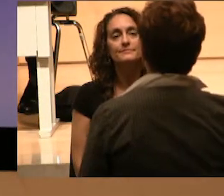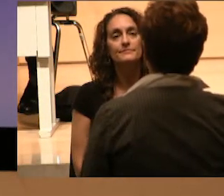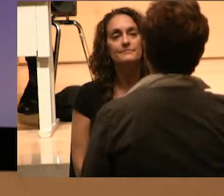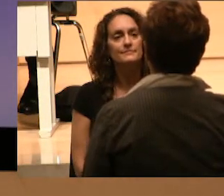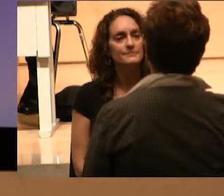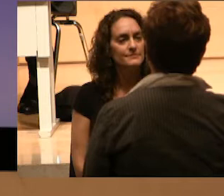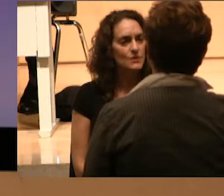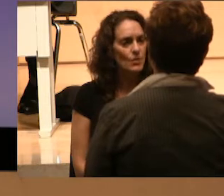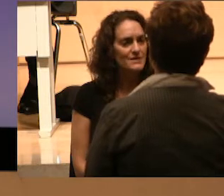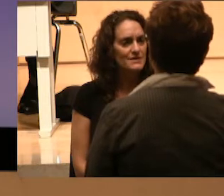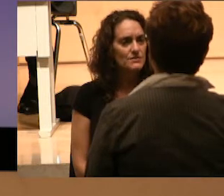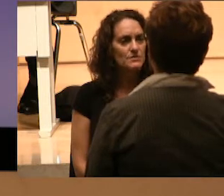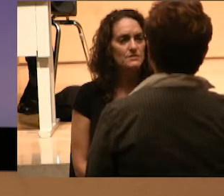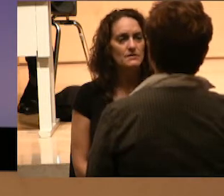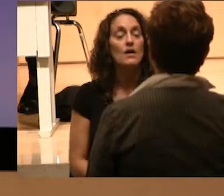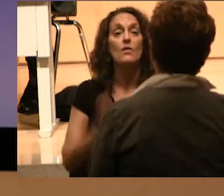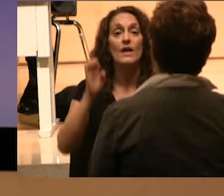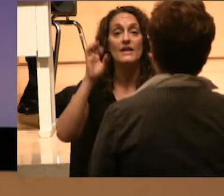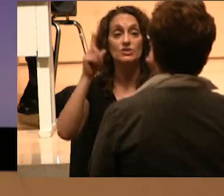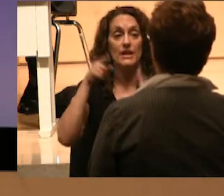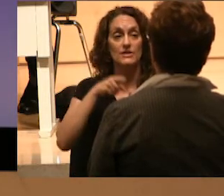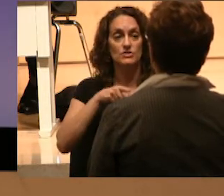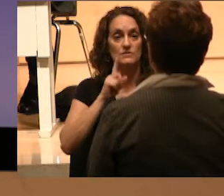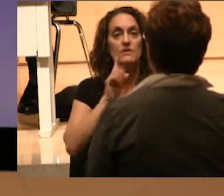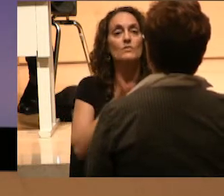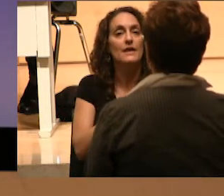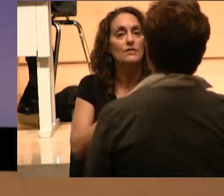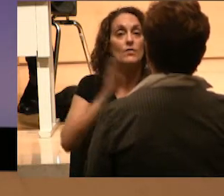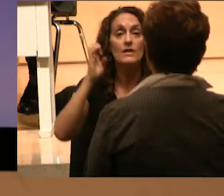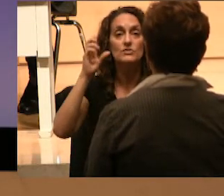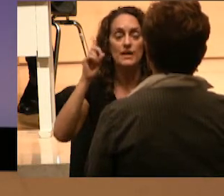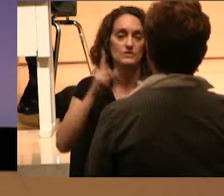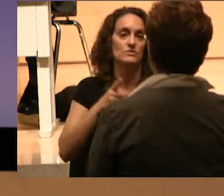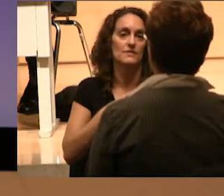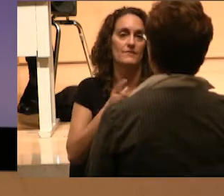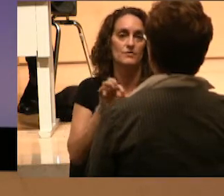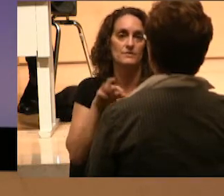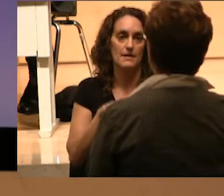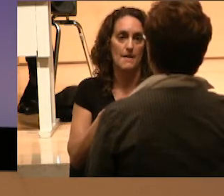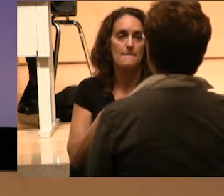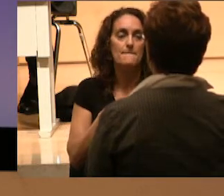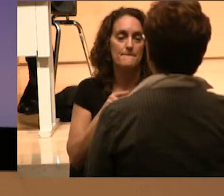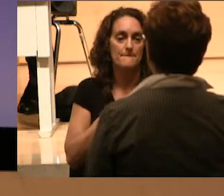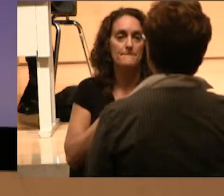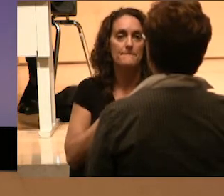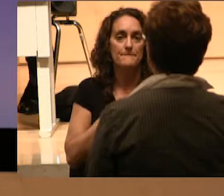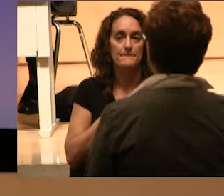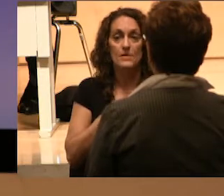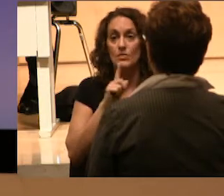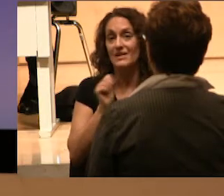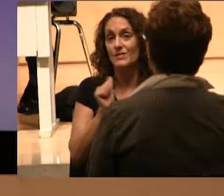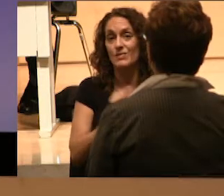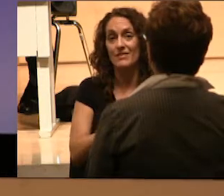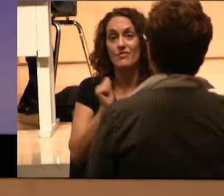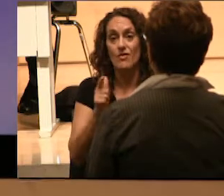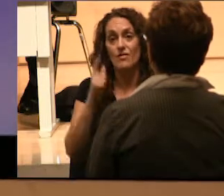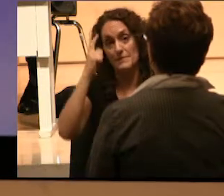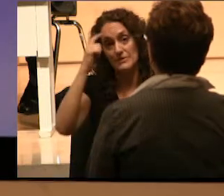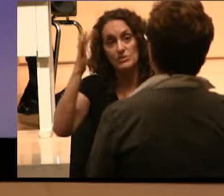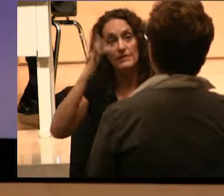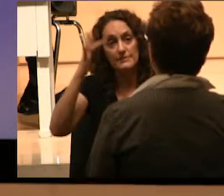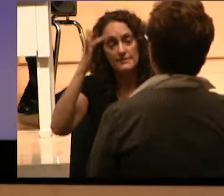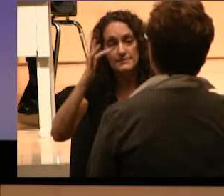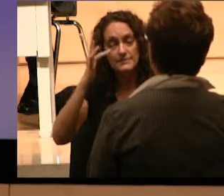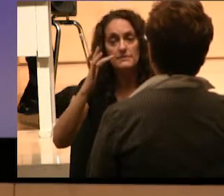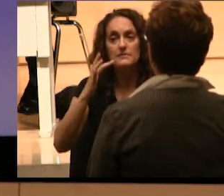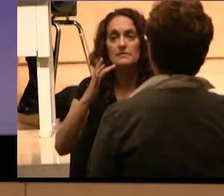psychoeducation or education is one of the first steps. A lot of times with all mental illnesses is that there's